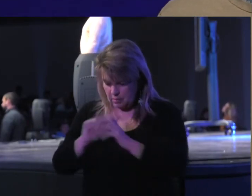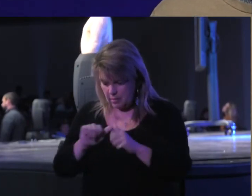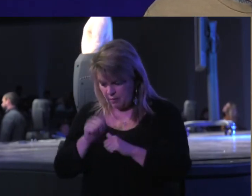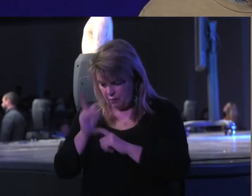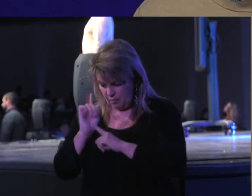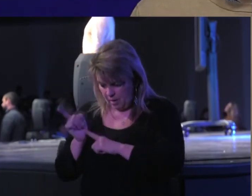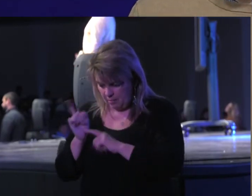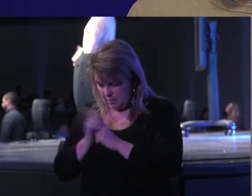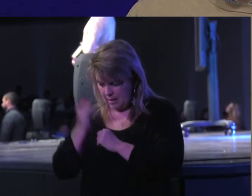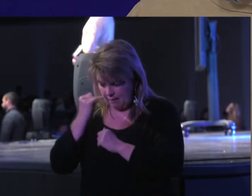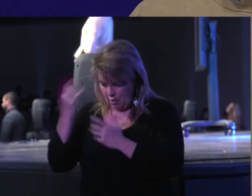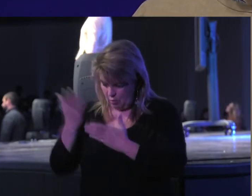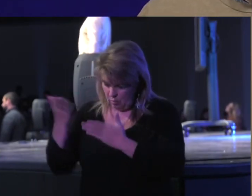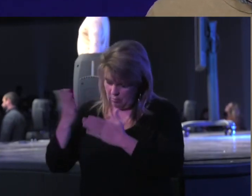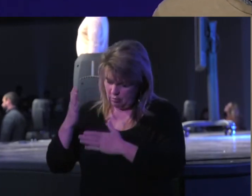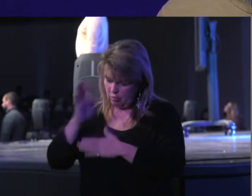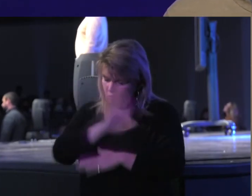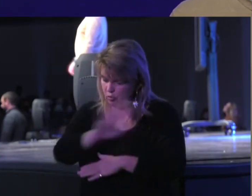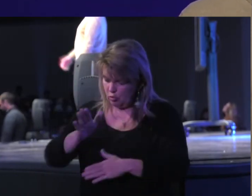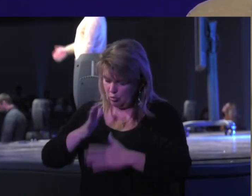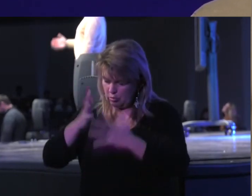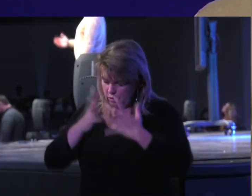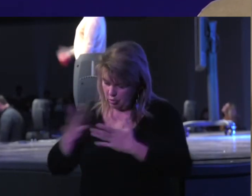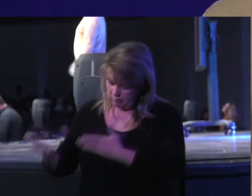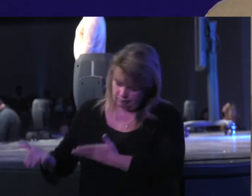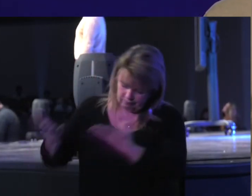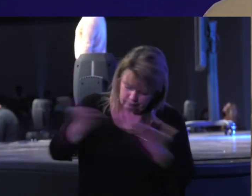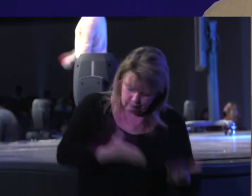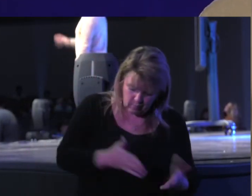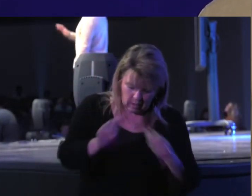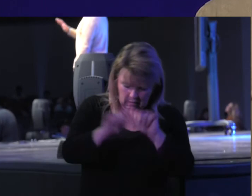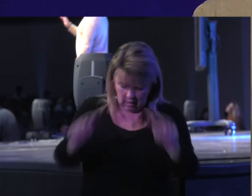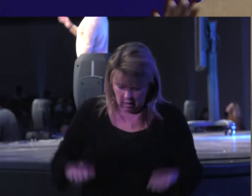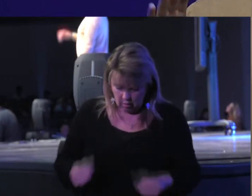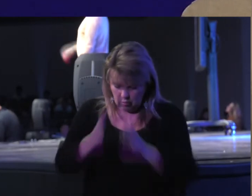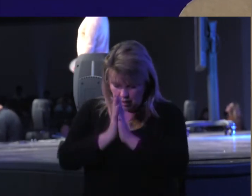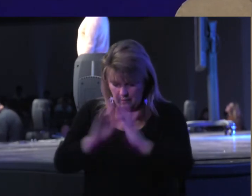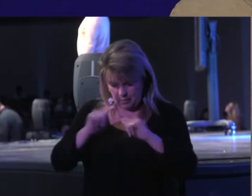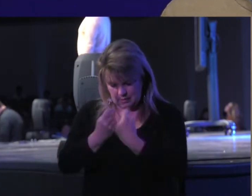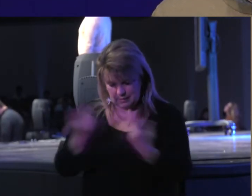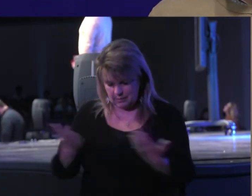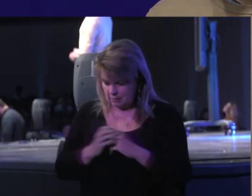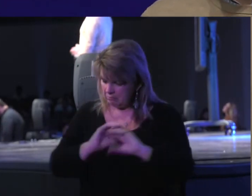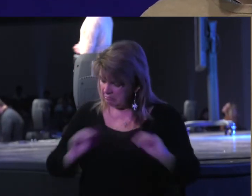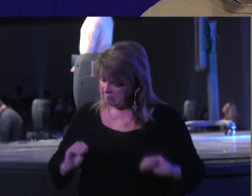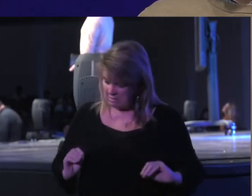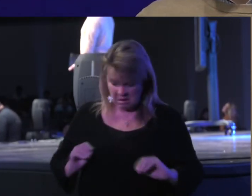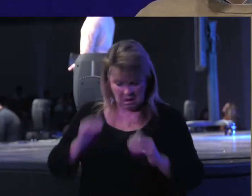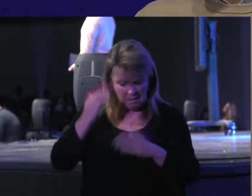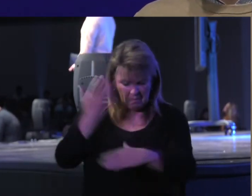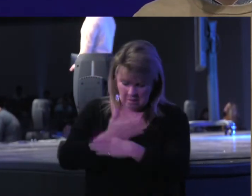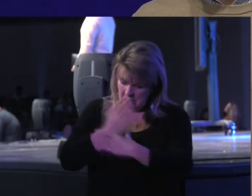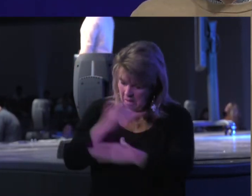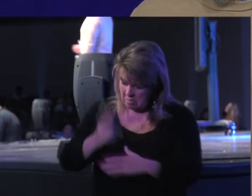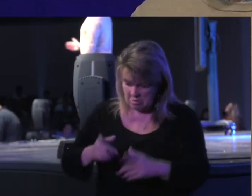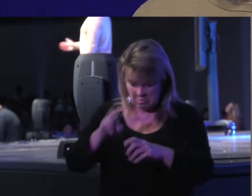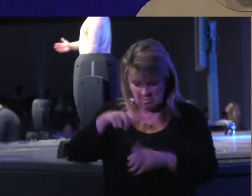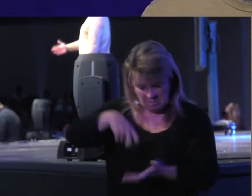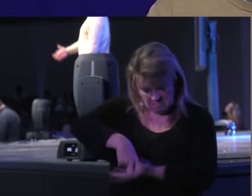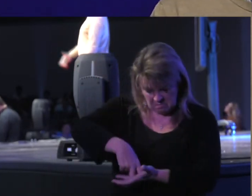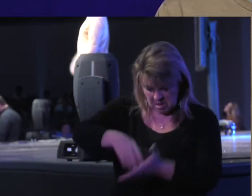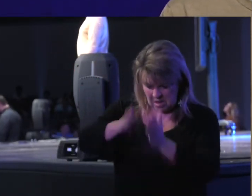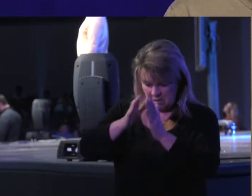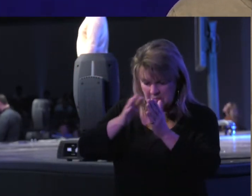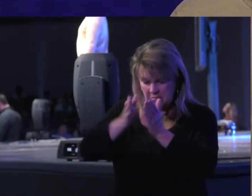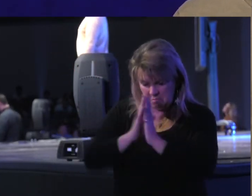moments. If you want to bring your sorrow to the altar, our prayer team is here. Not one person will lay a hand on you. You can come kneel and pray by yourself. If you'd